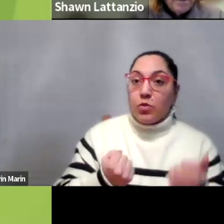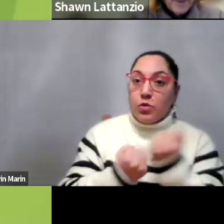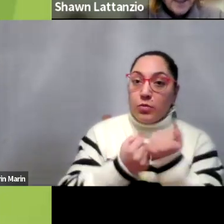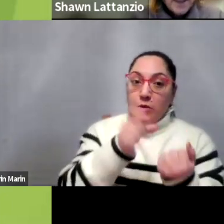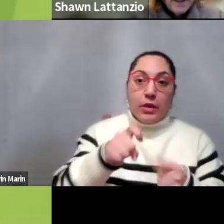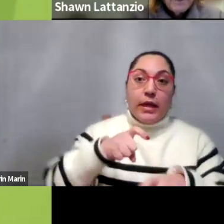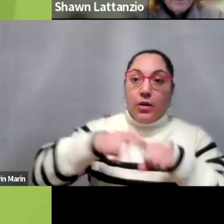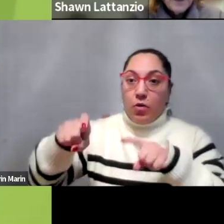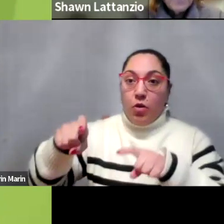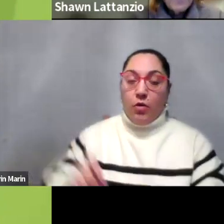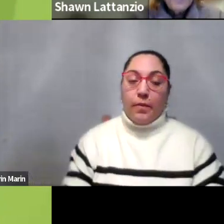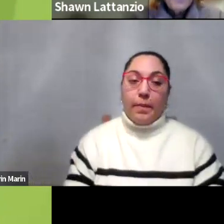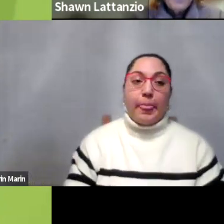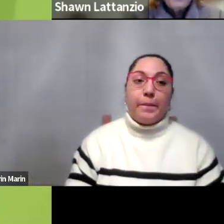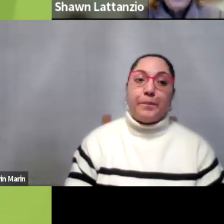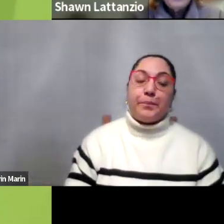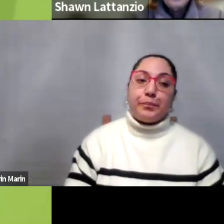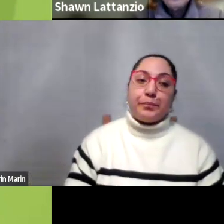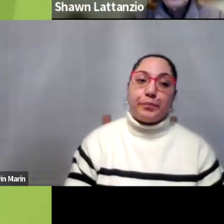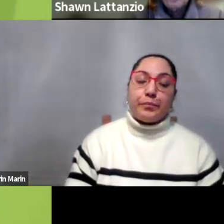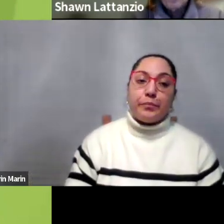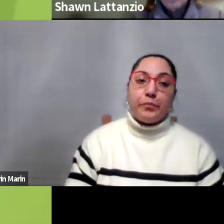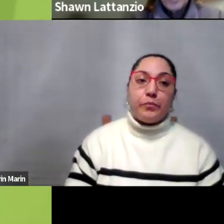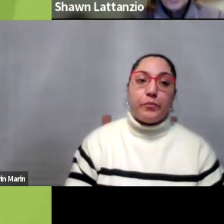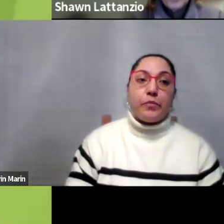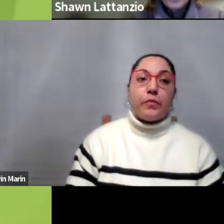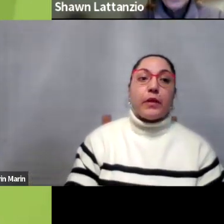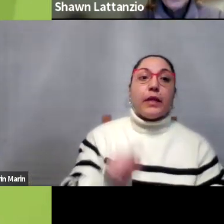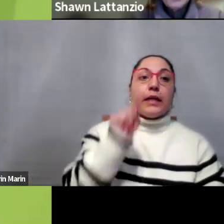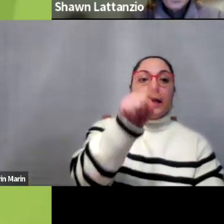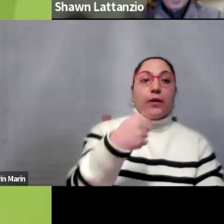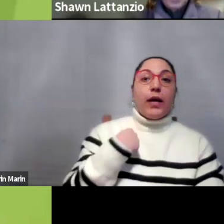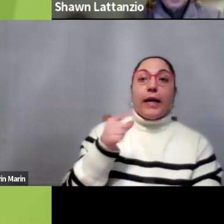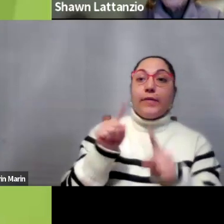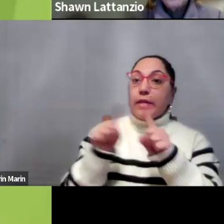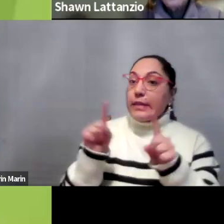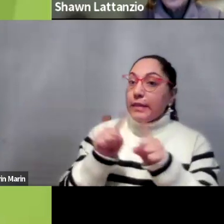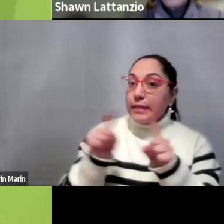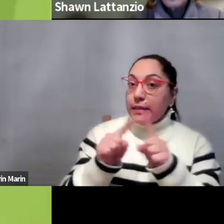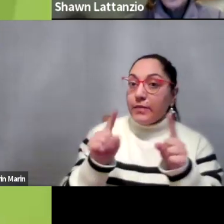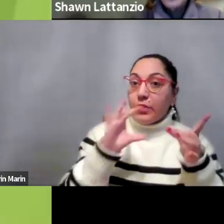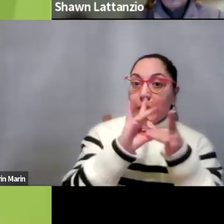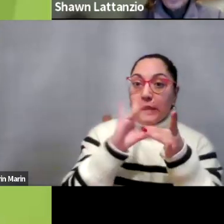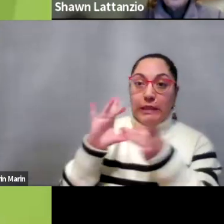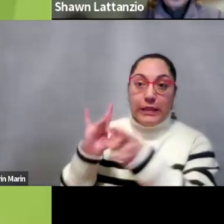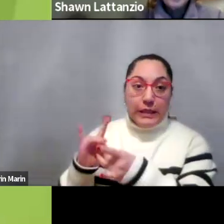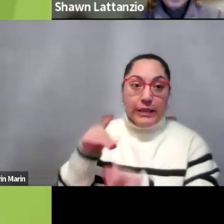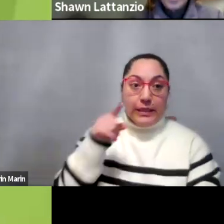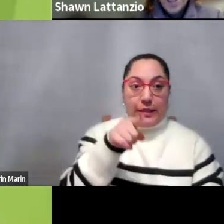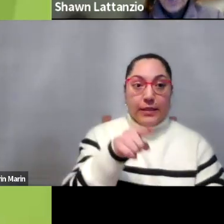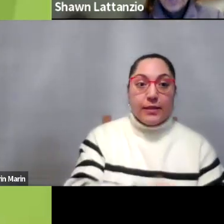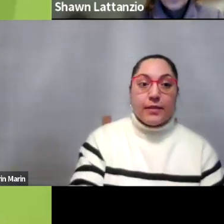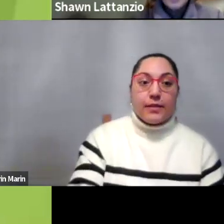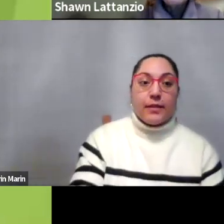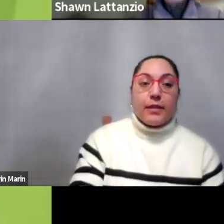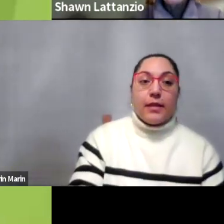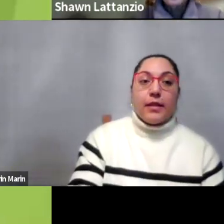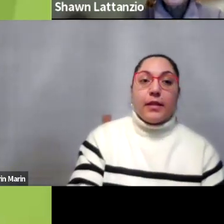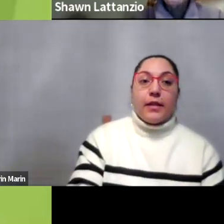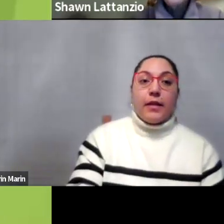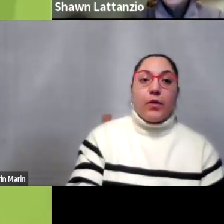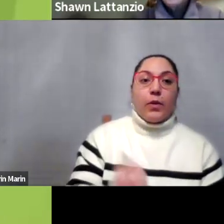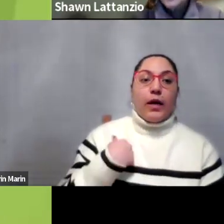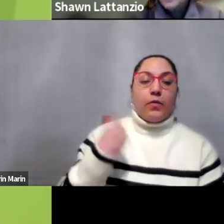Okay, next one. And these are some important resource links. We have our Be the One, which is another type